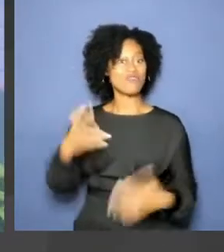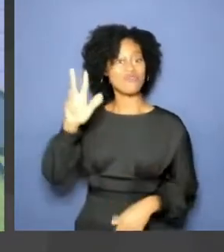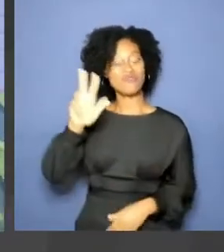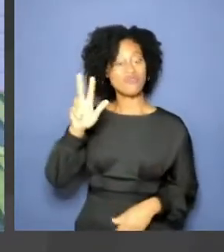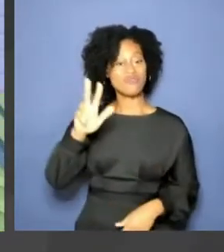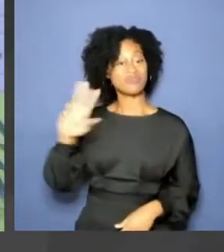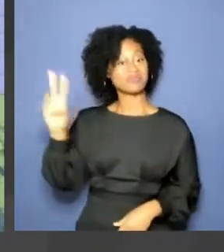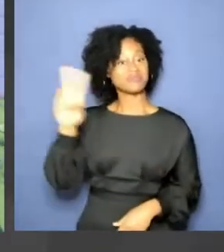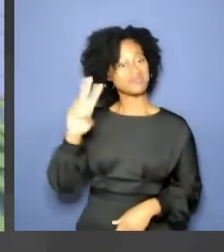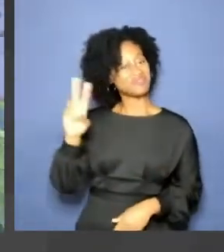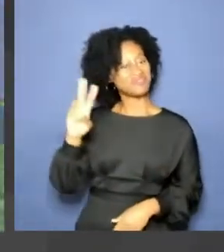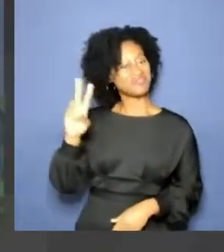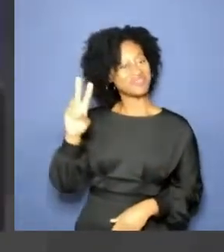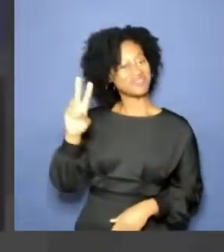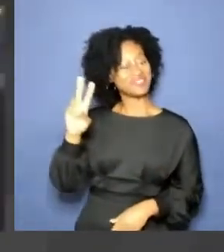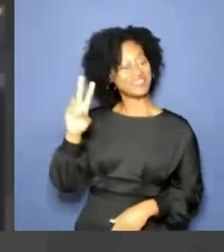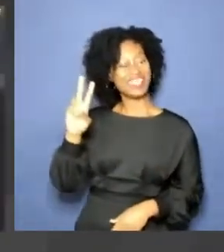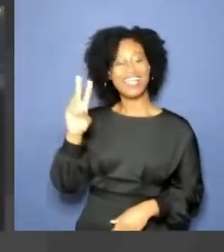2,